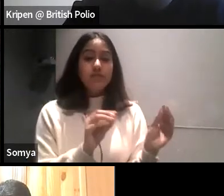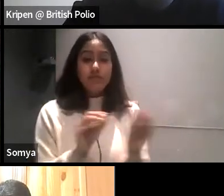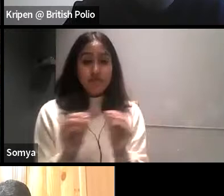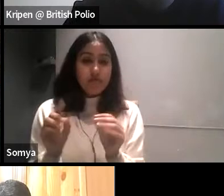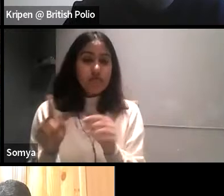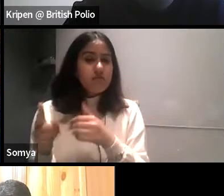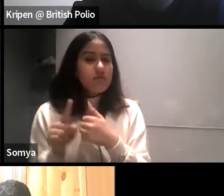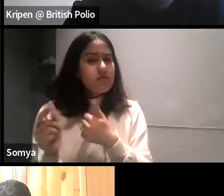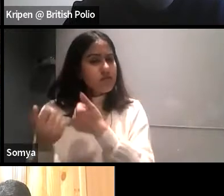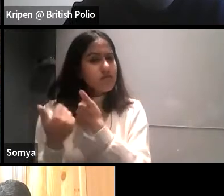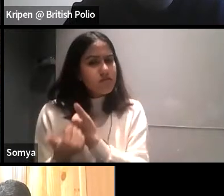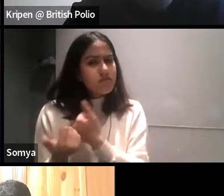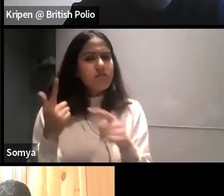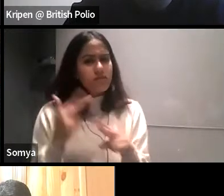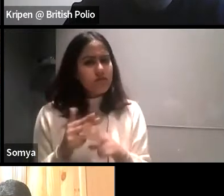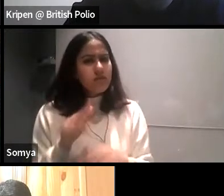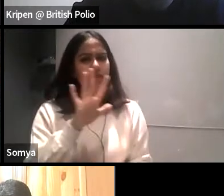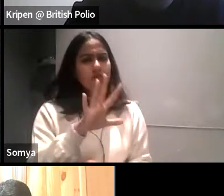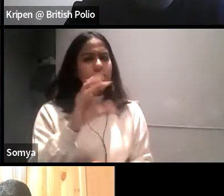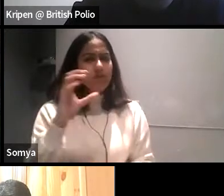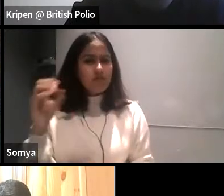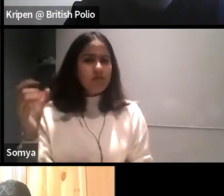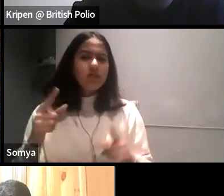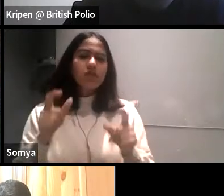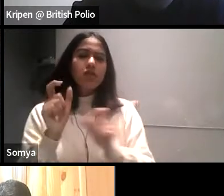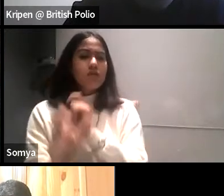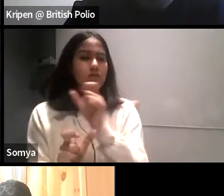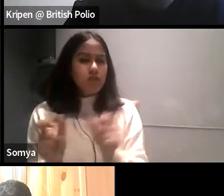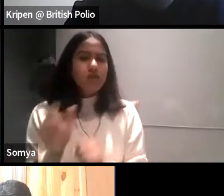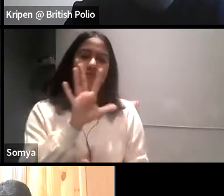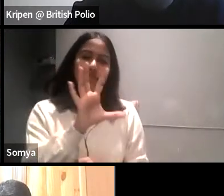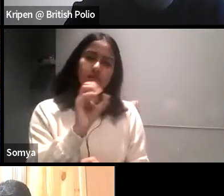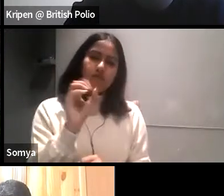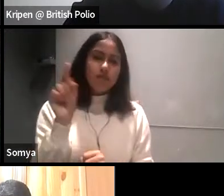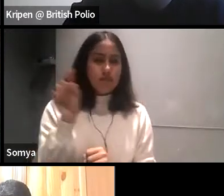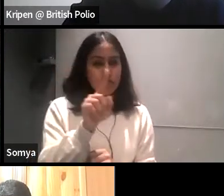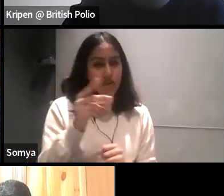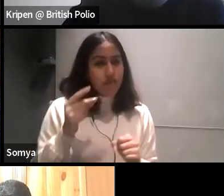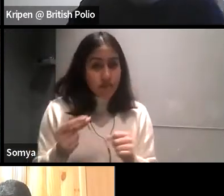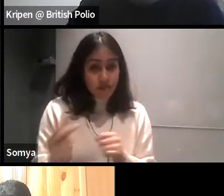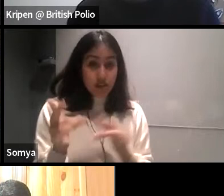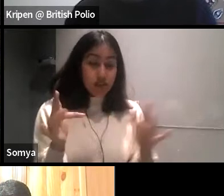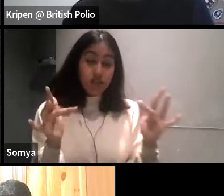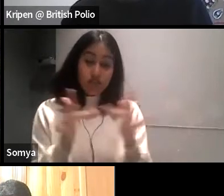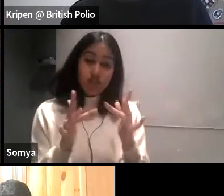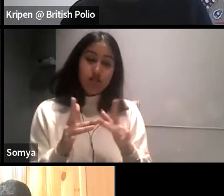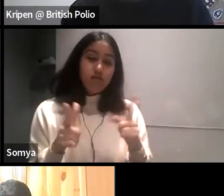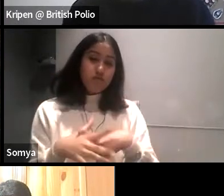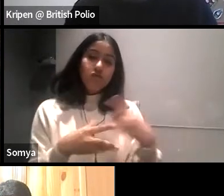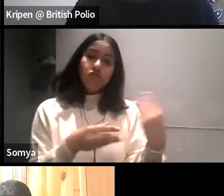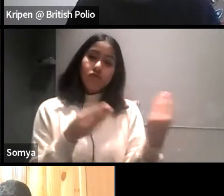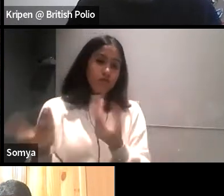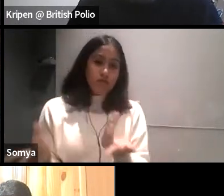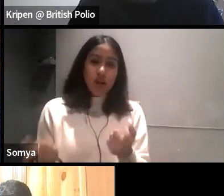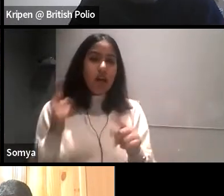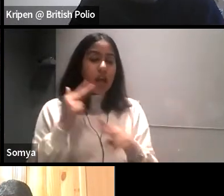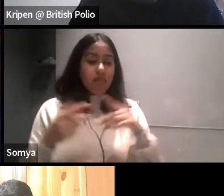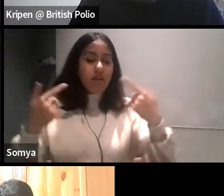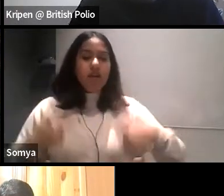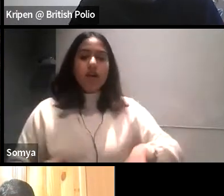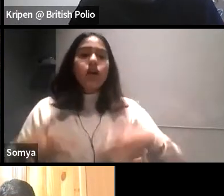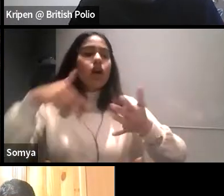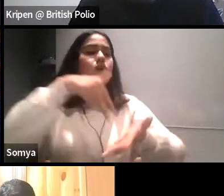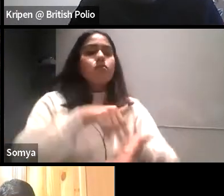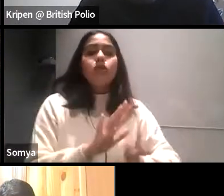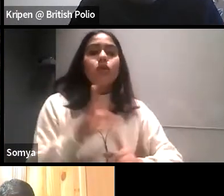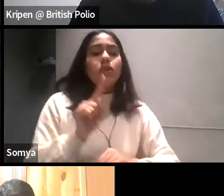part was that if we trained 5,000 people, 50% of them were employed immediately digitally. So no physical presence, but out